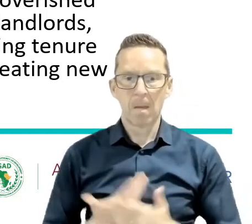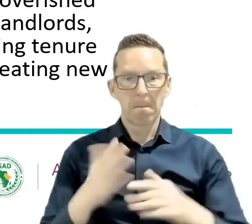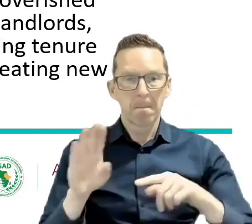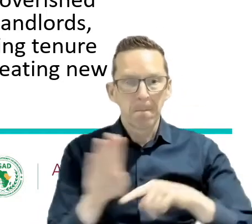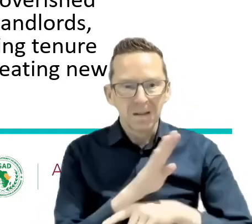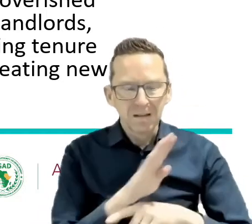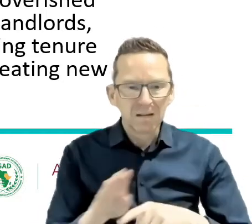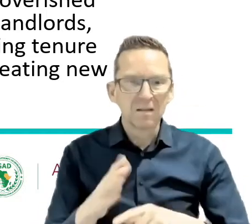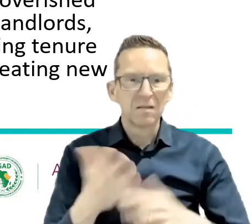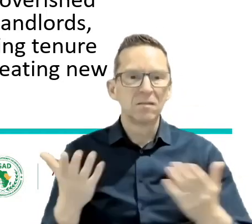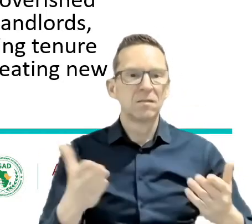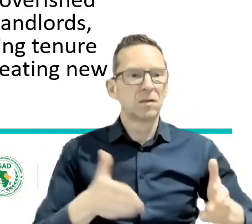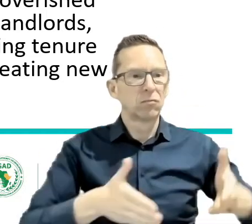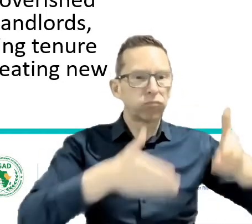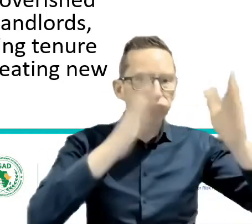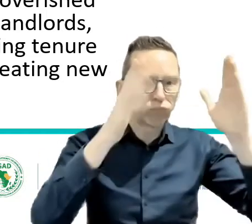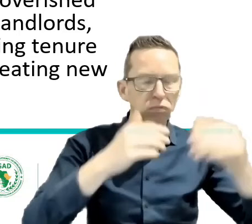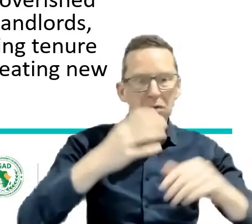community